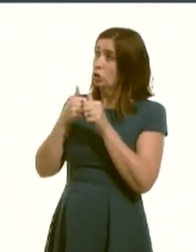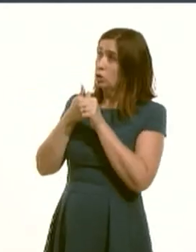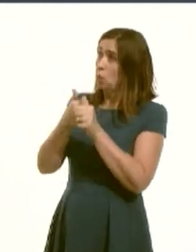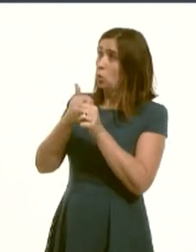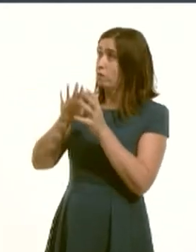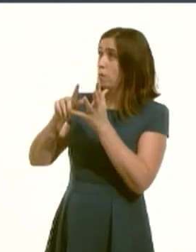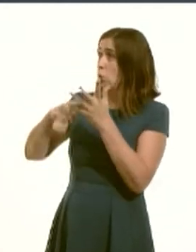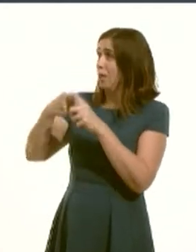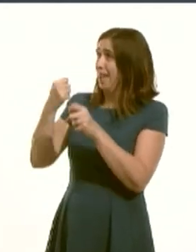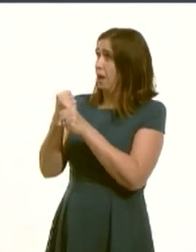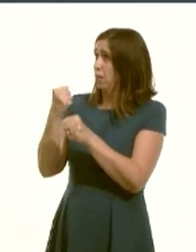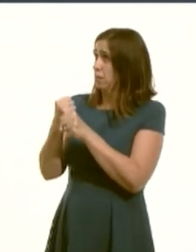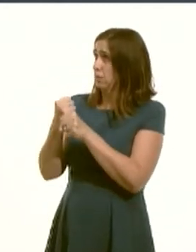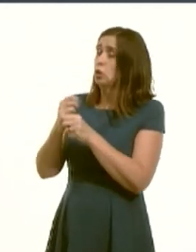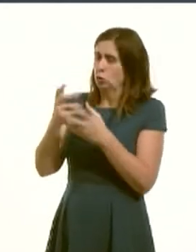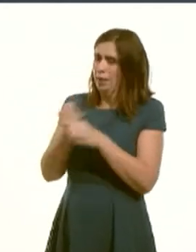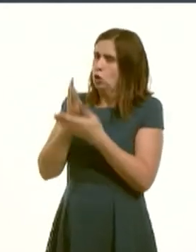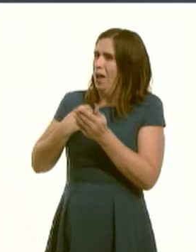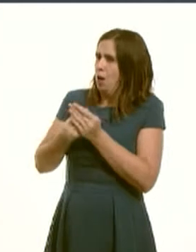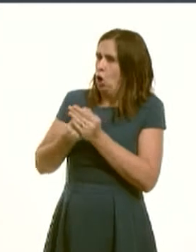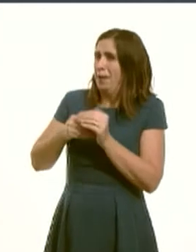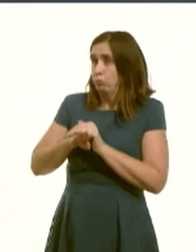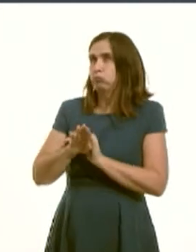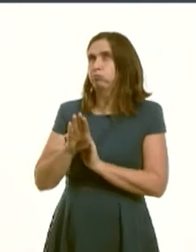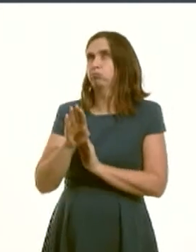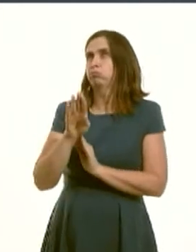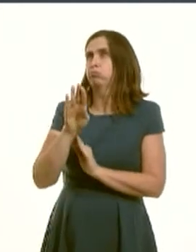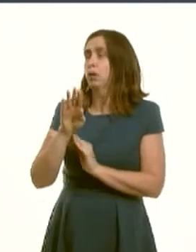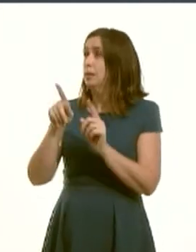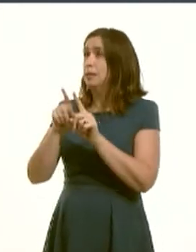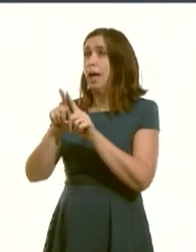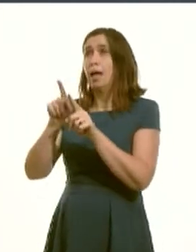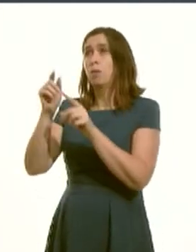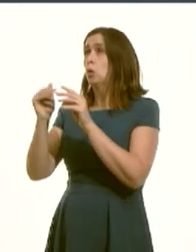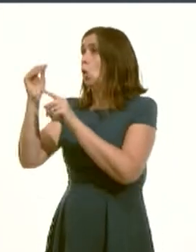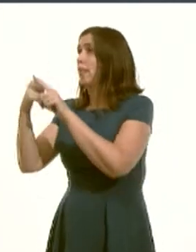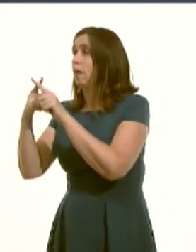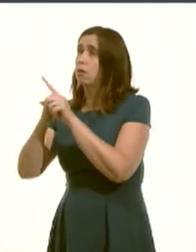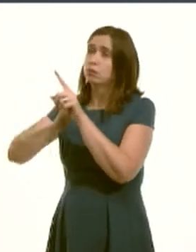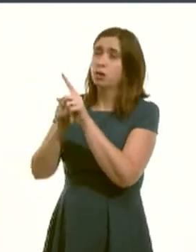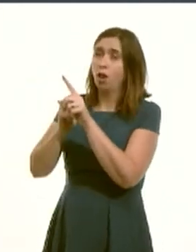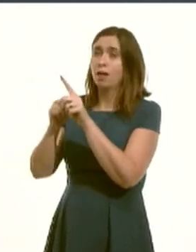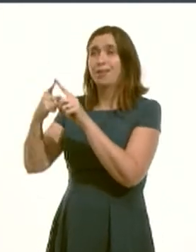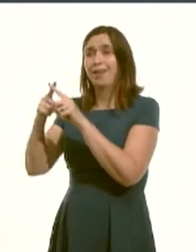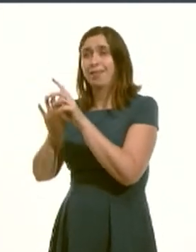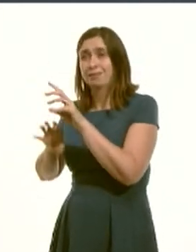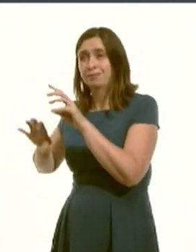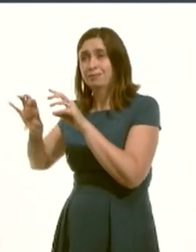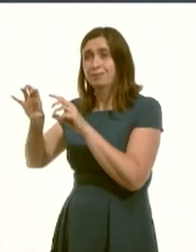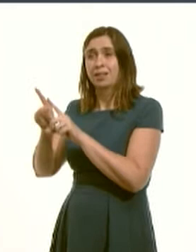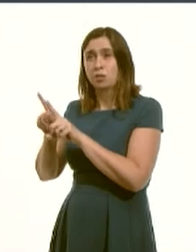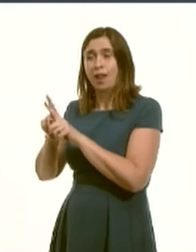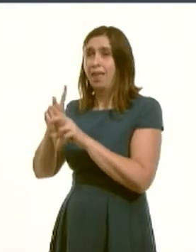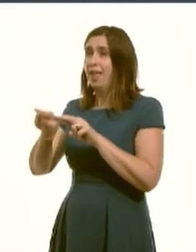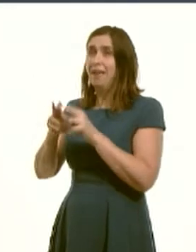UK Government to help build our economy. And that also applies to Scotland, the north of England and other parts of England. And if we don't have that